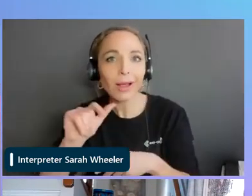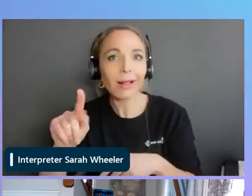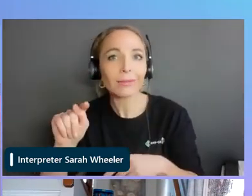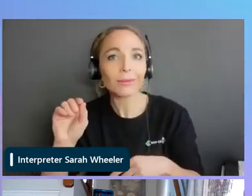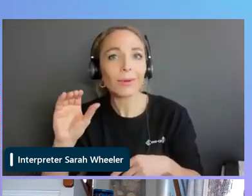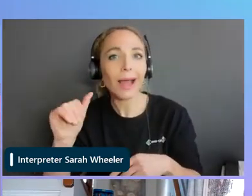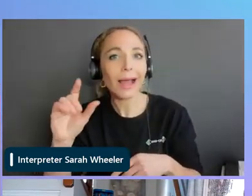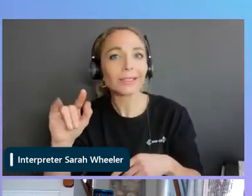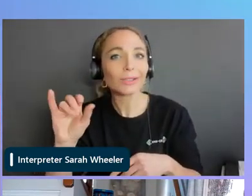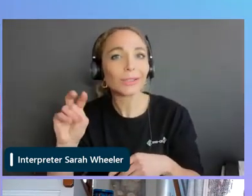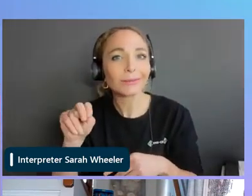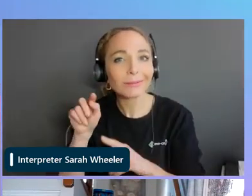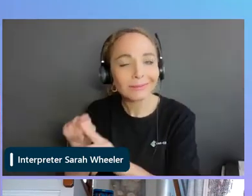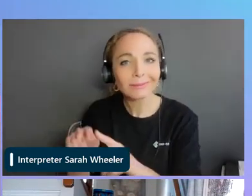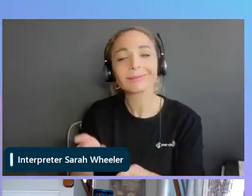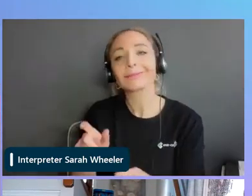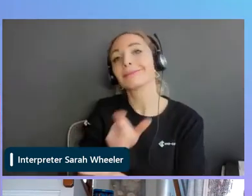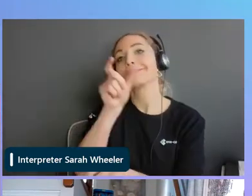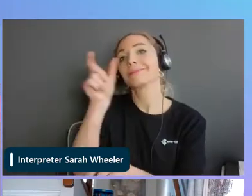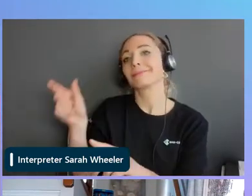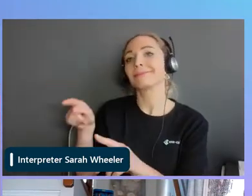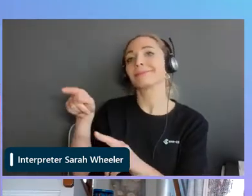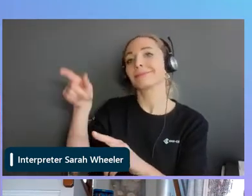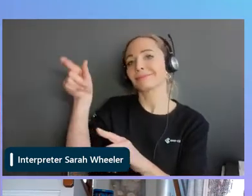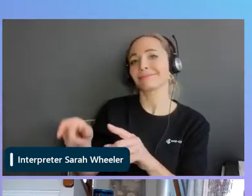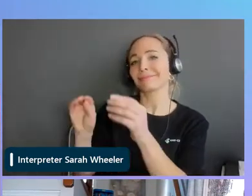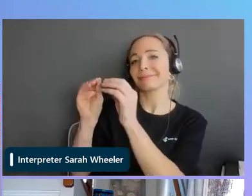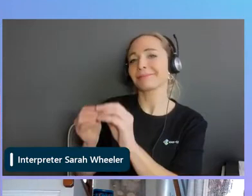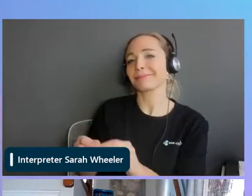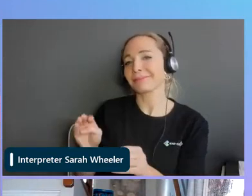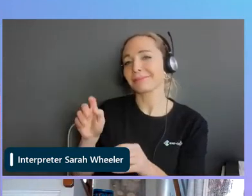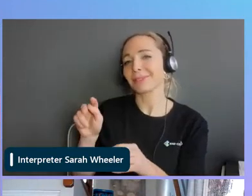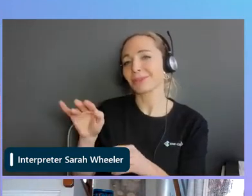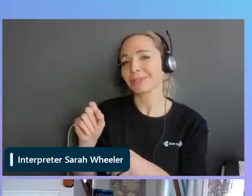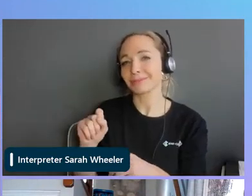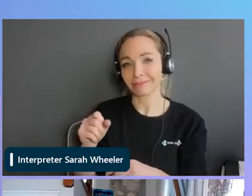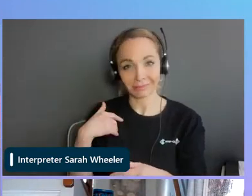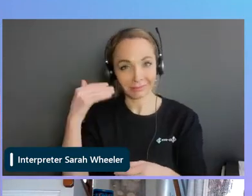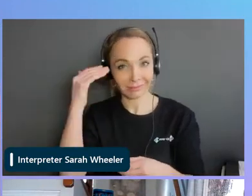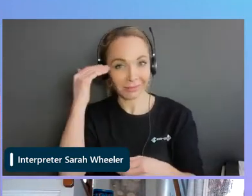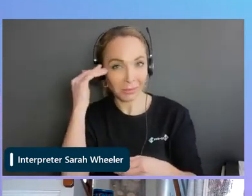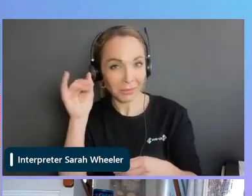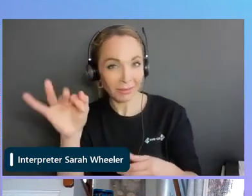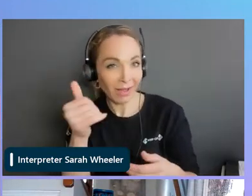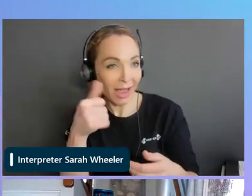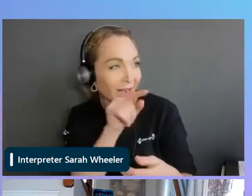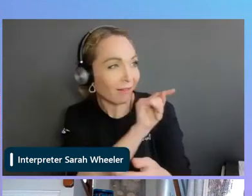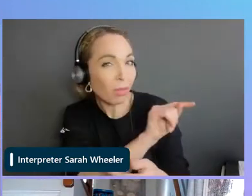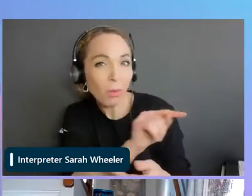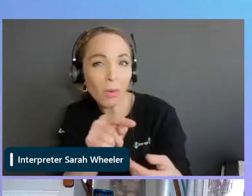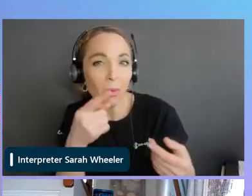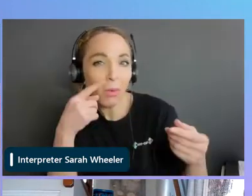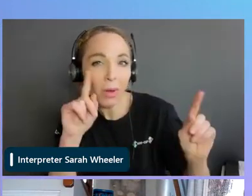next column over is the metrics. Okay, how am I going to know if any of these tactics are working? Now,